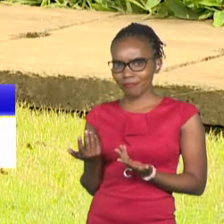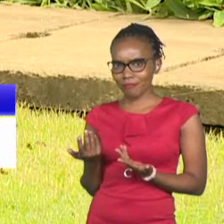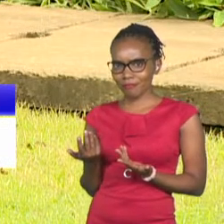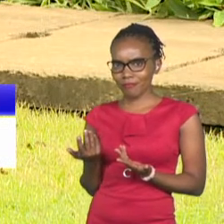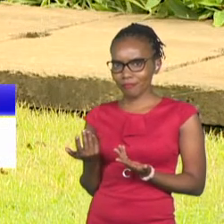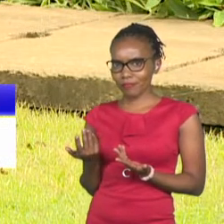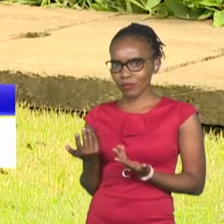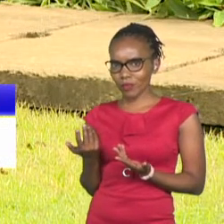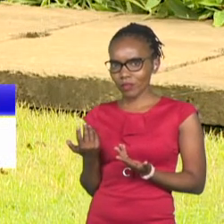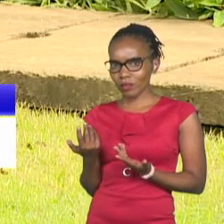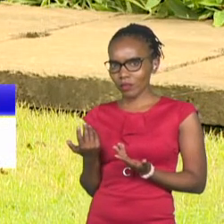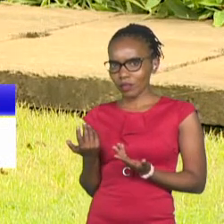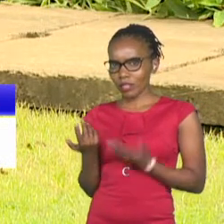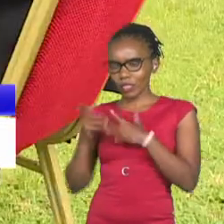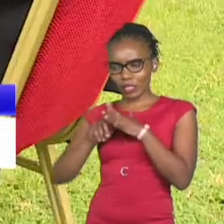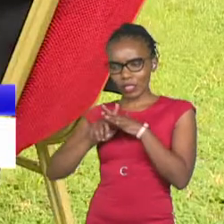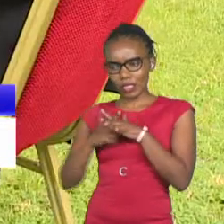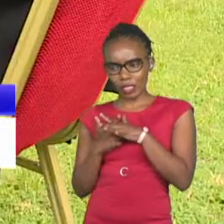since